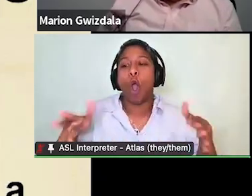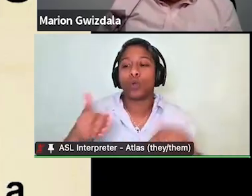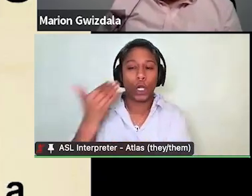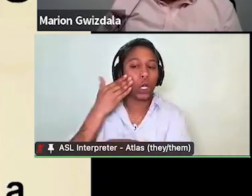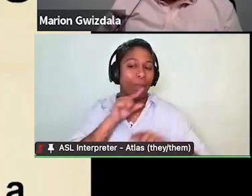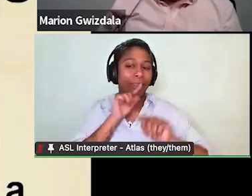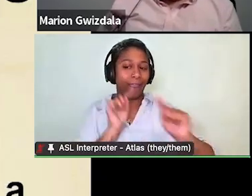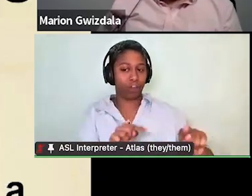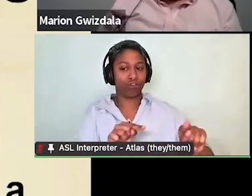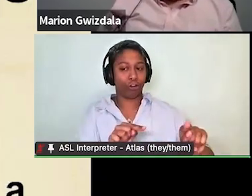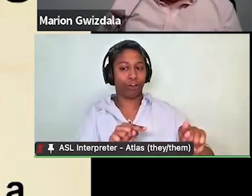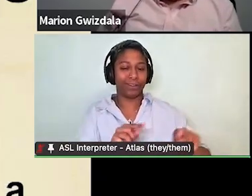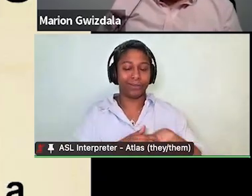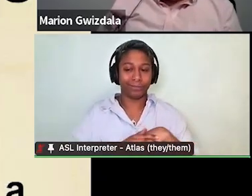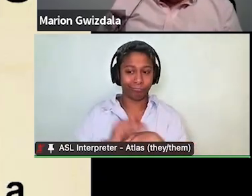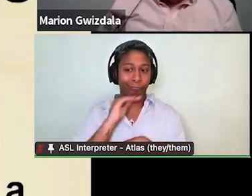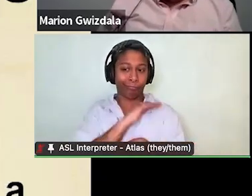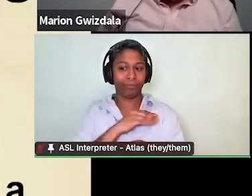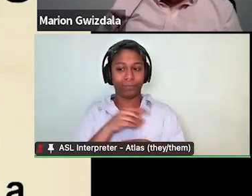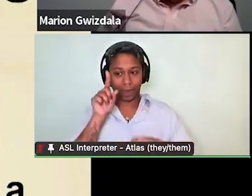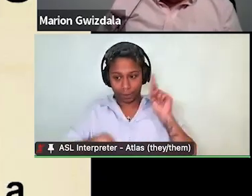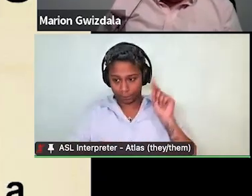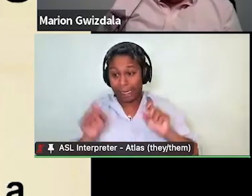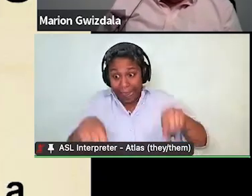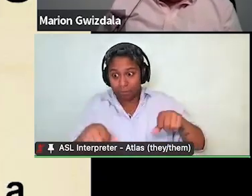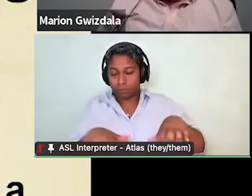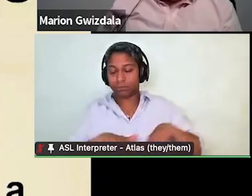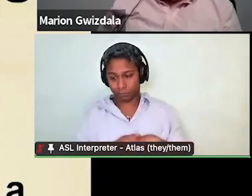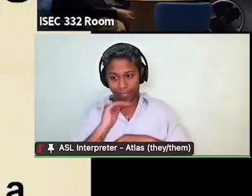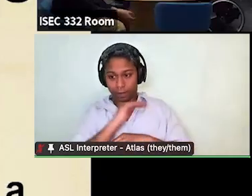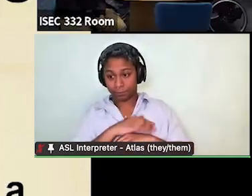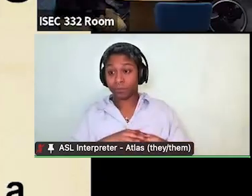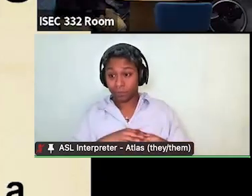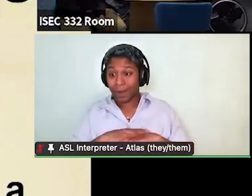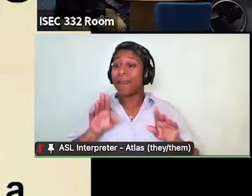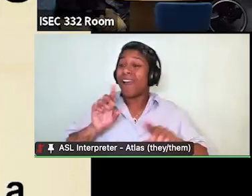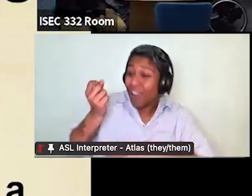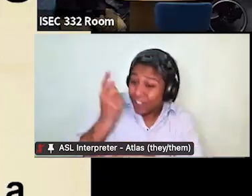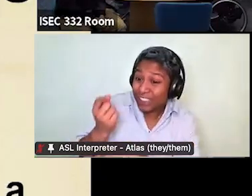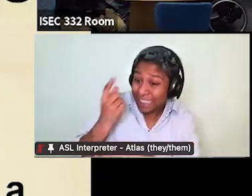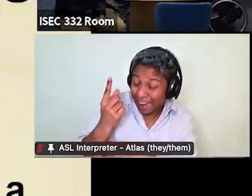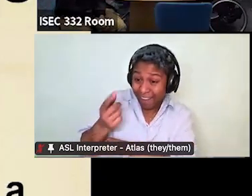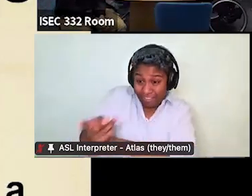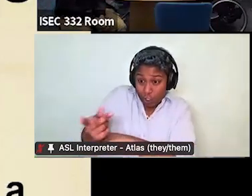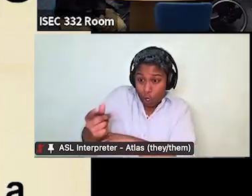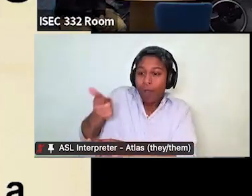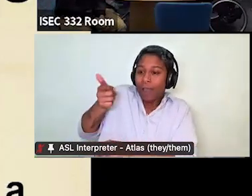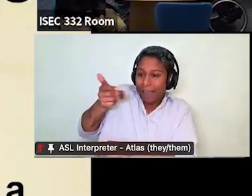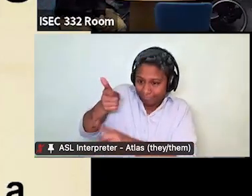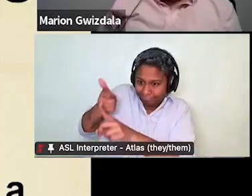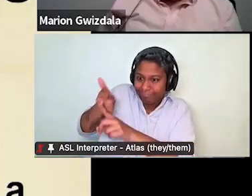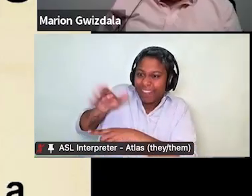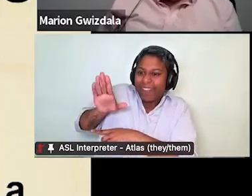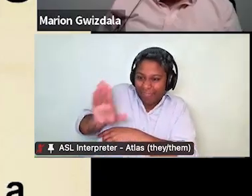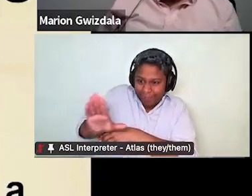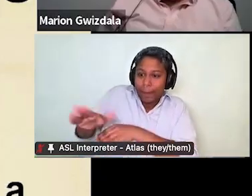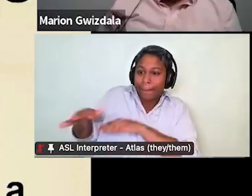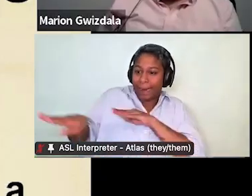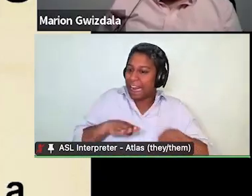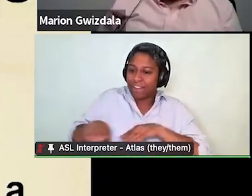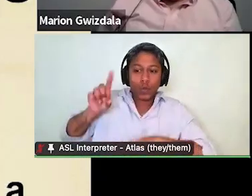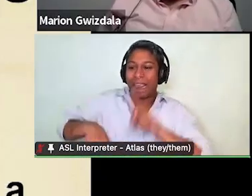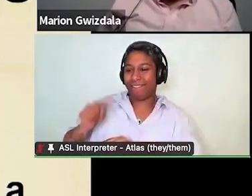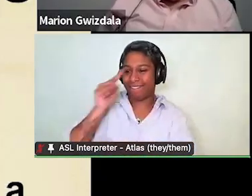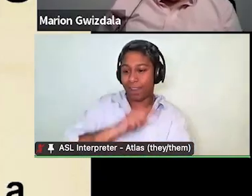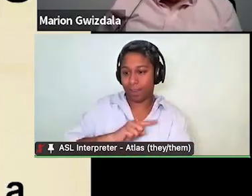one element that can't be faked is the behavior of the dog. So what we're dealing here is a concept called